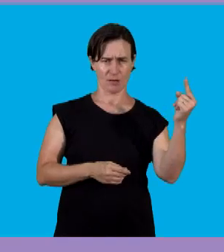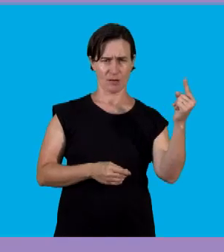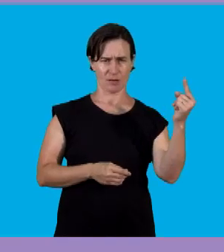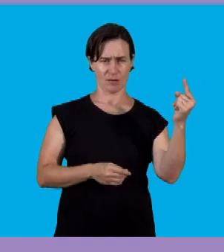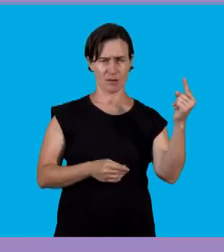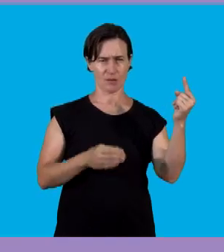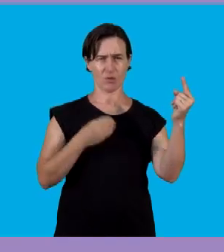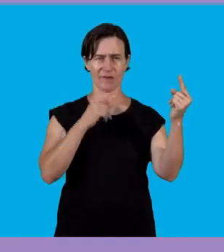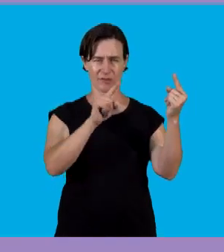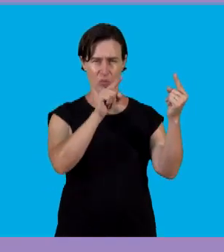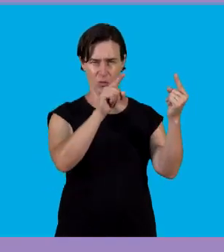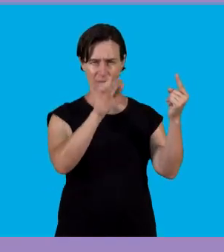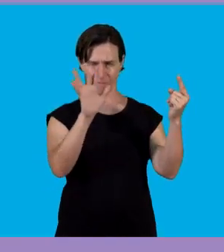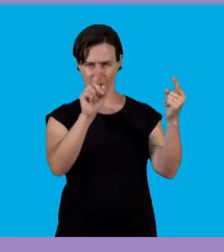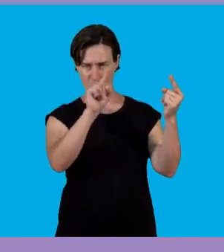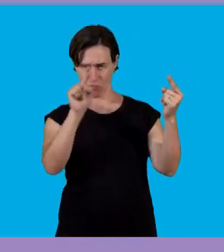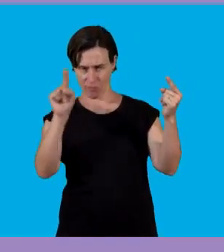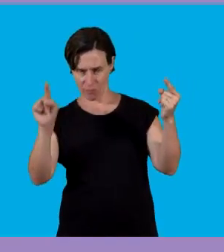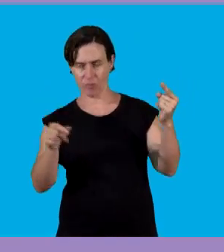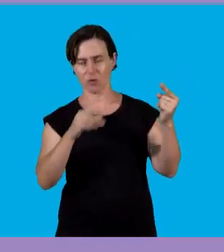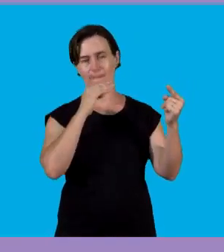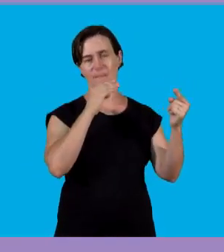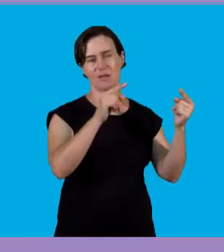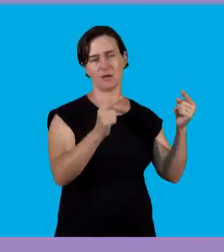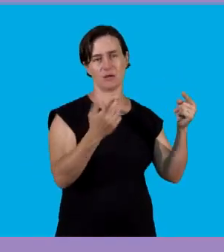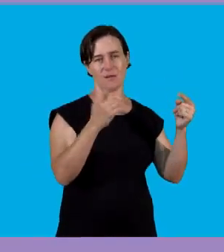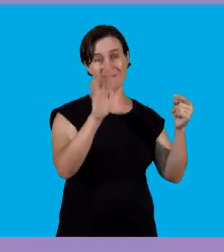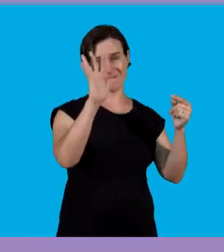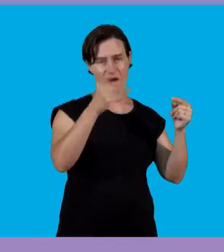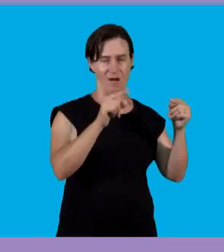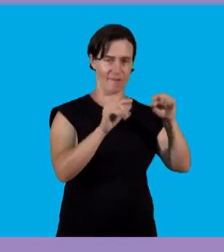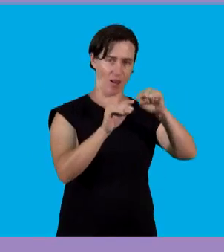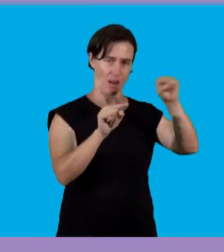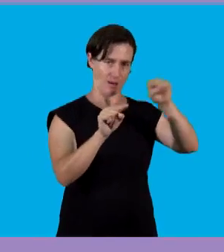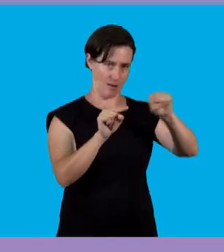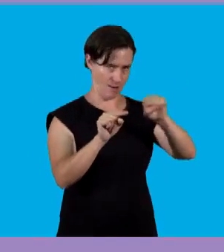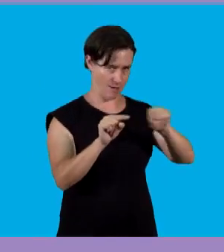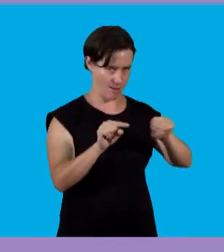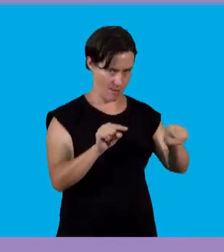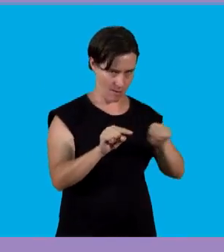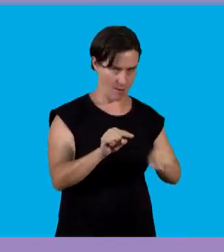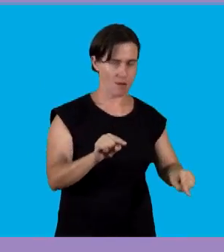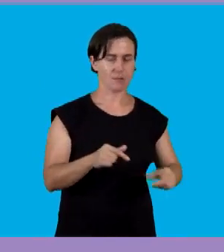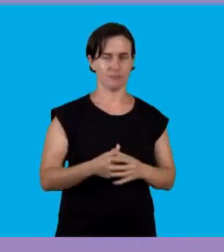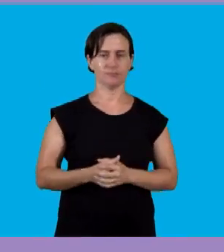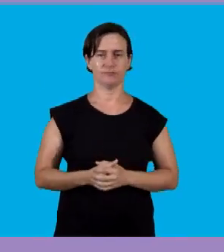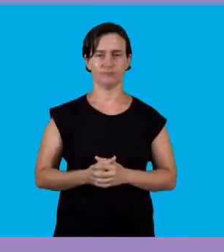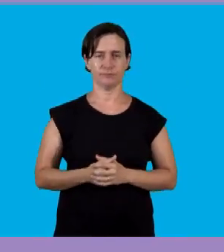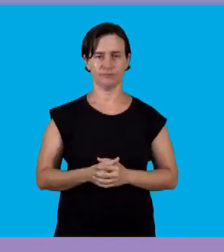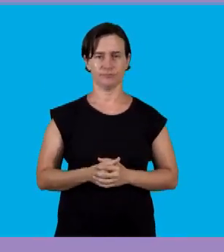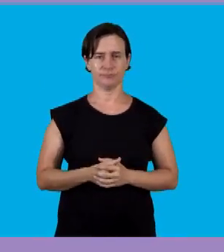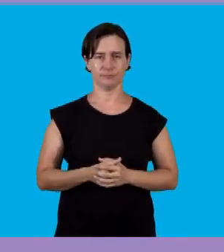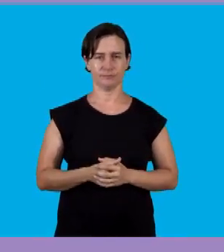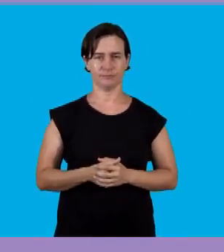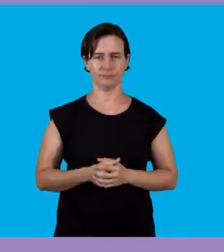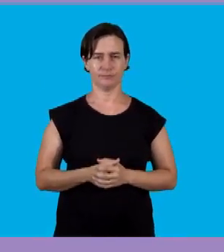have? 1, 2, 3, 4, 5. So let us provide space for all of these input